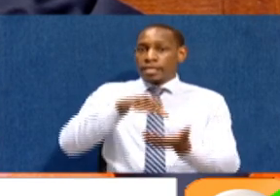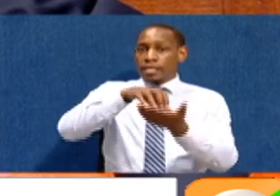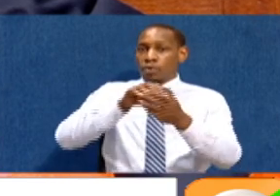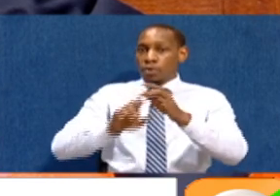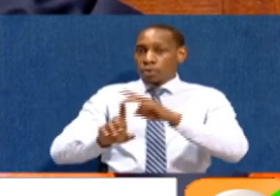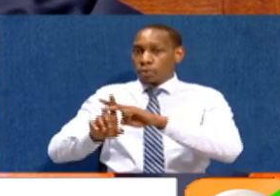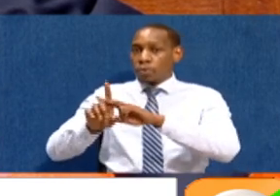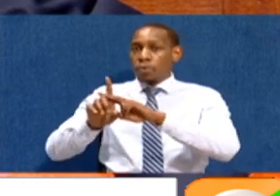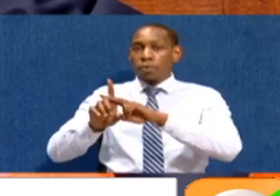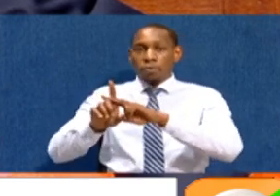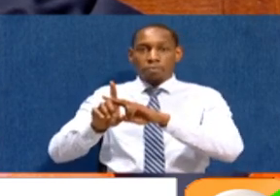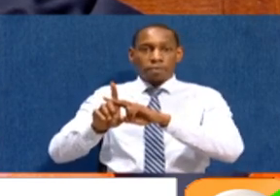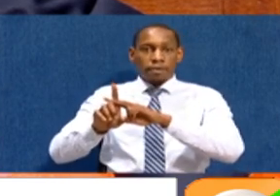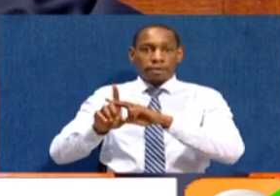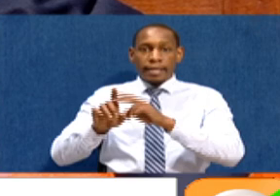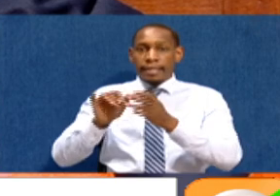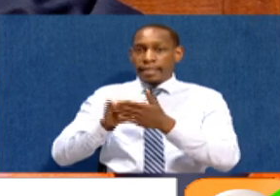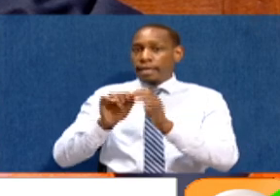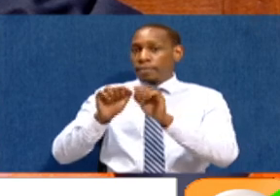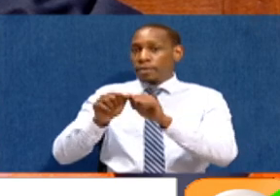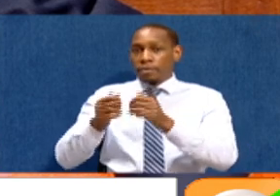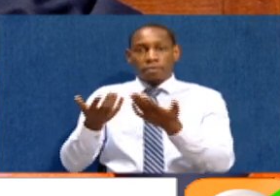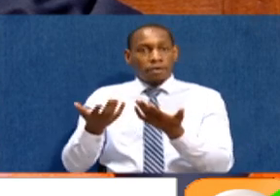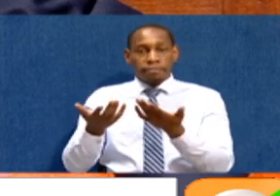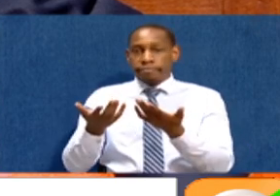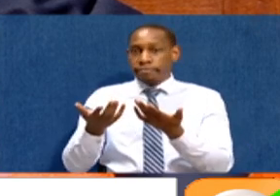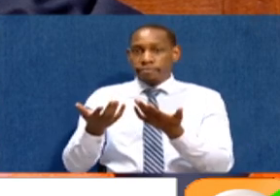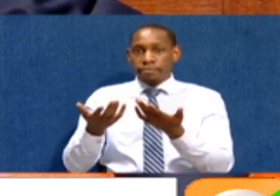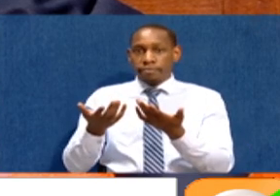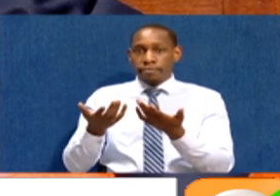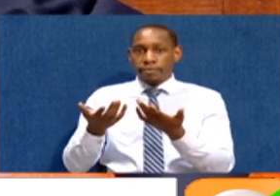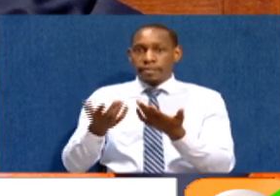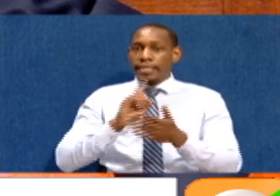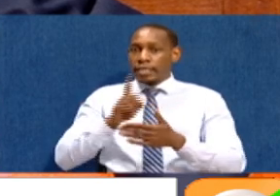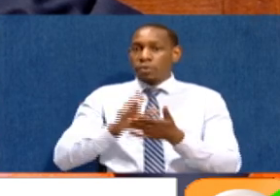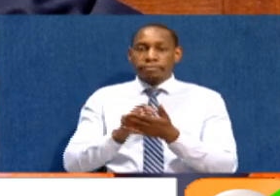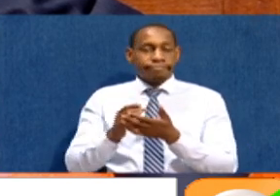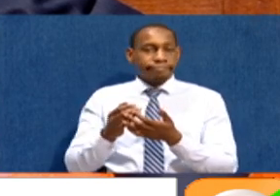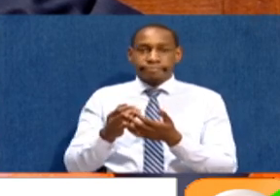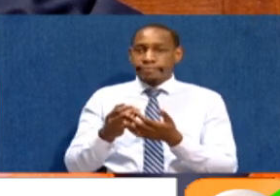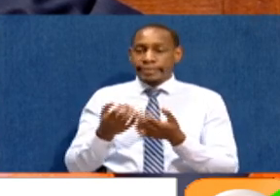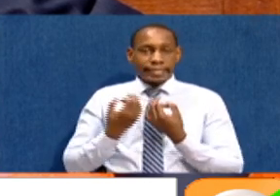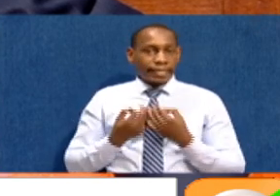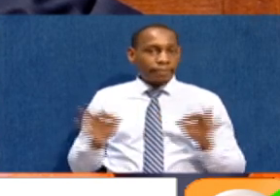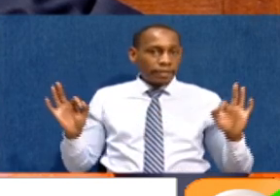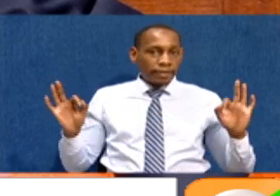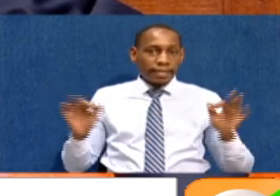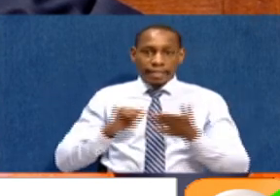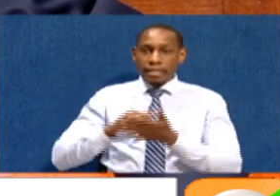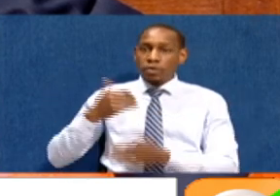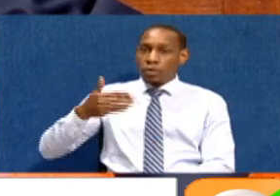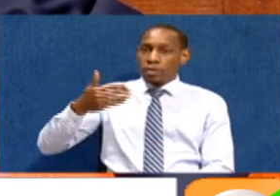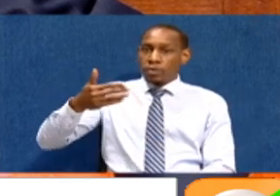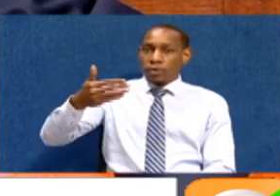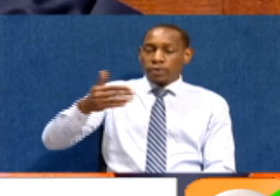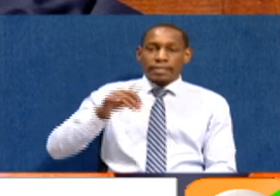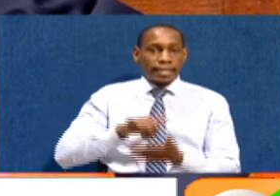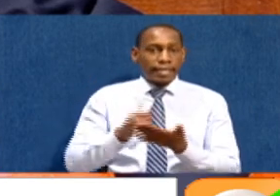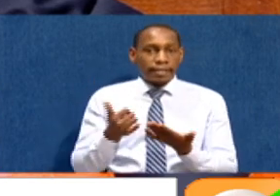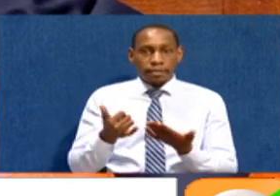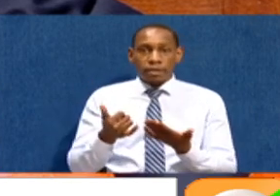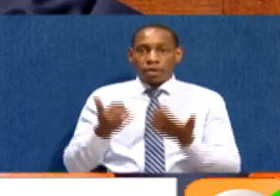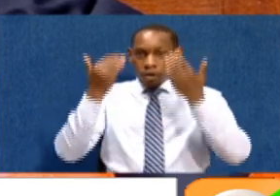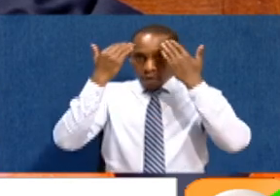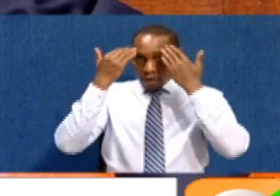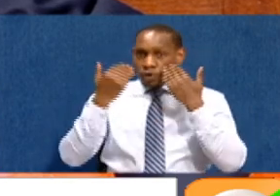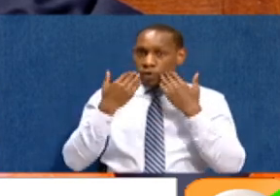situations of what can only be described as blatant impunity, that from time to time court